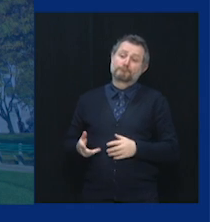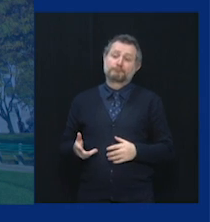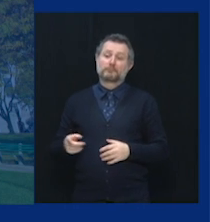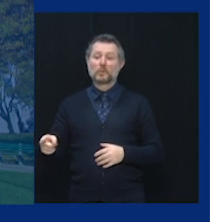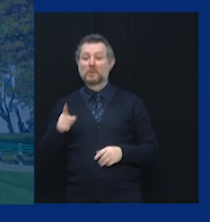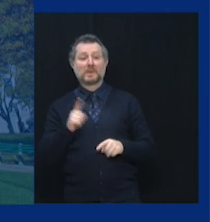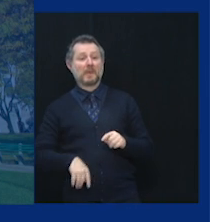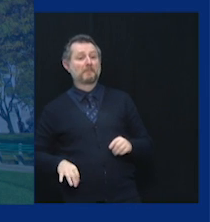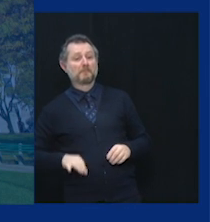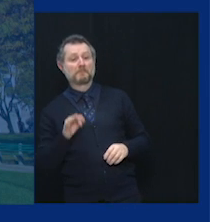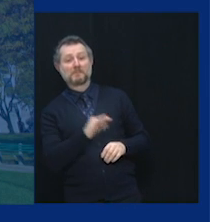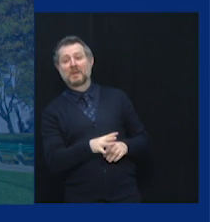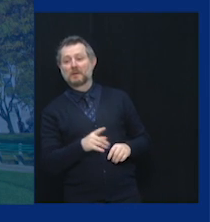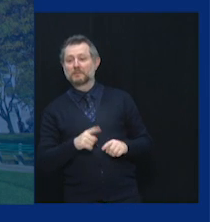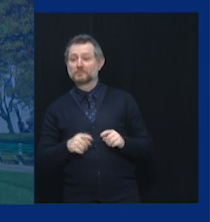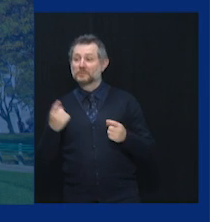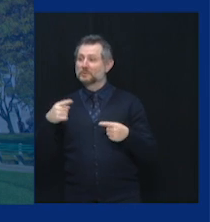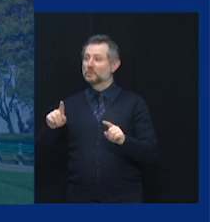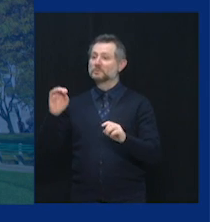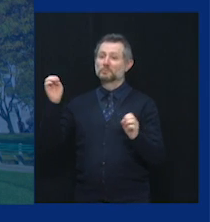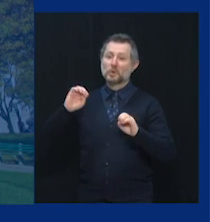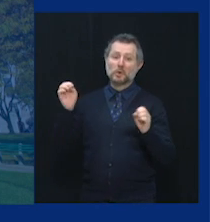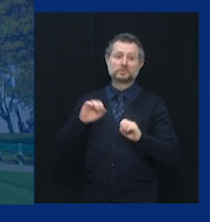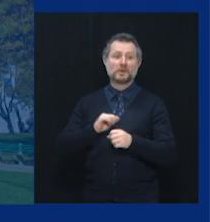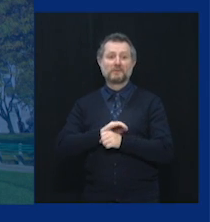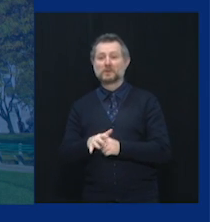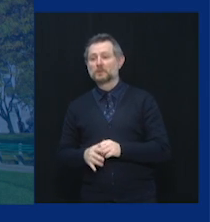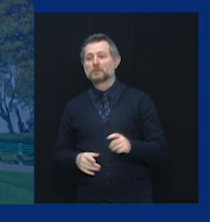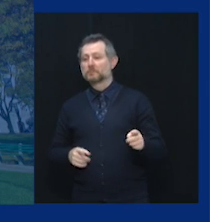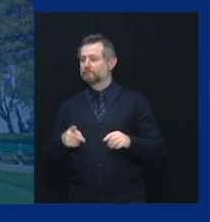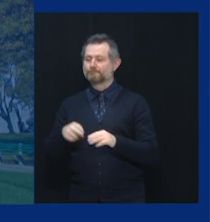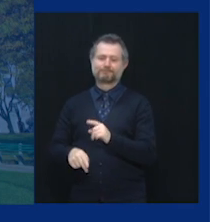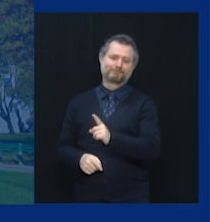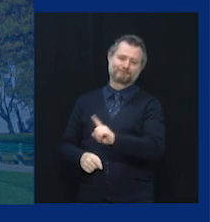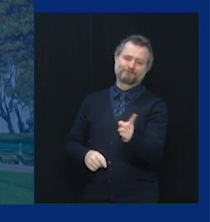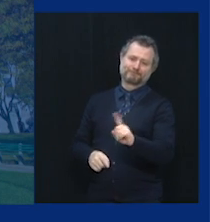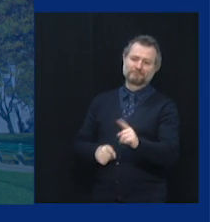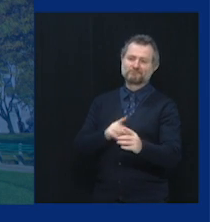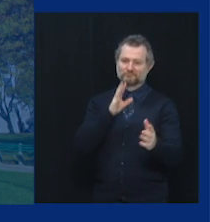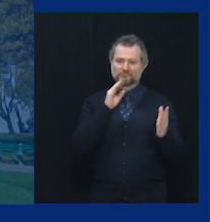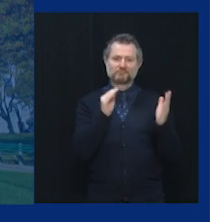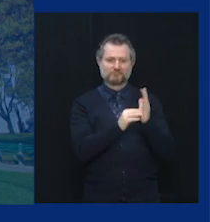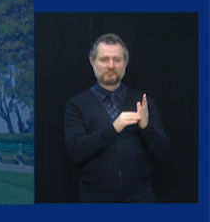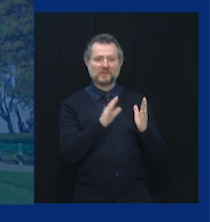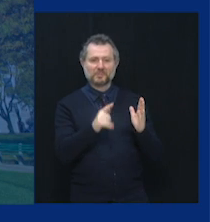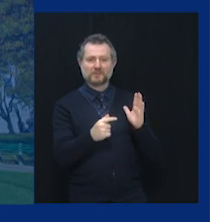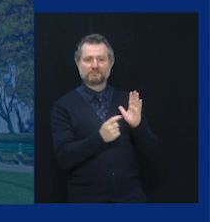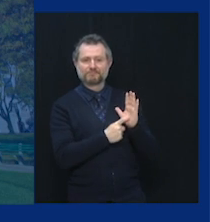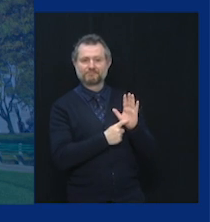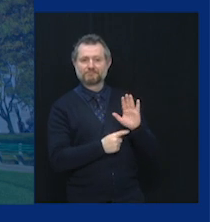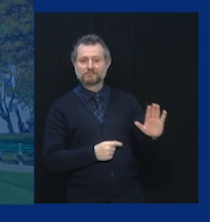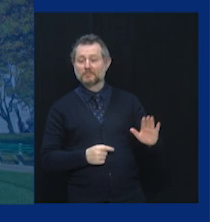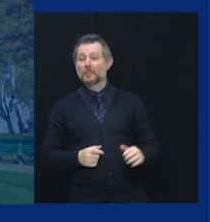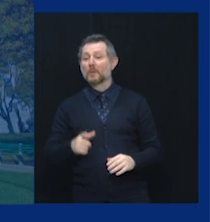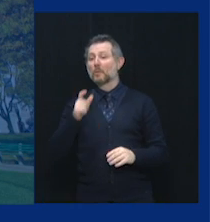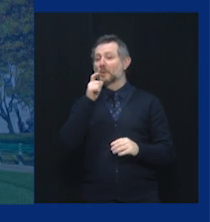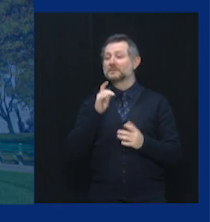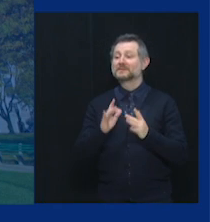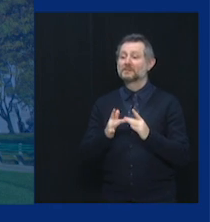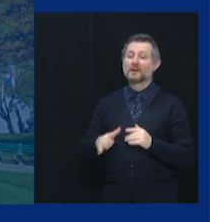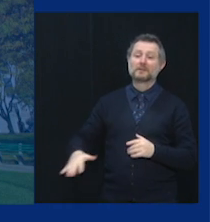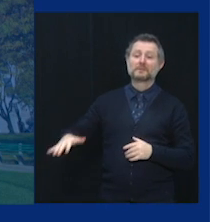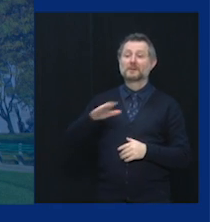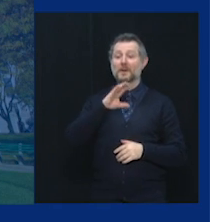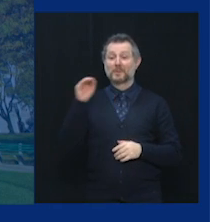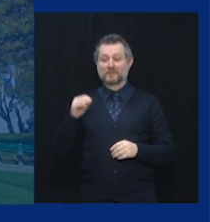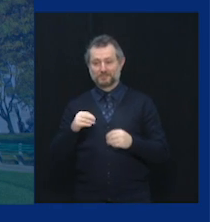emergency like COVID. That's in the bill also. Also, internet providers,